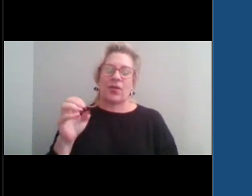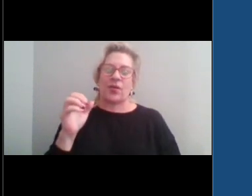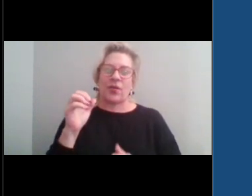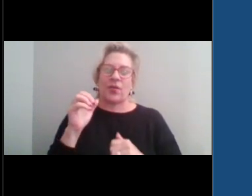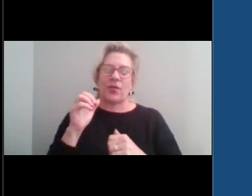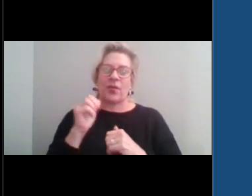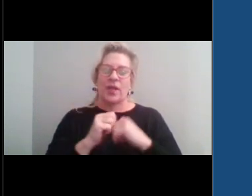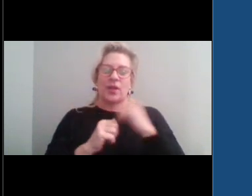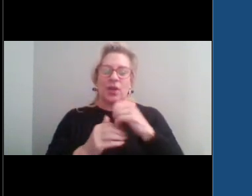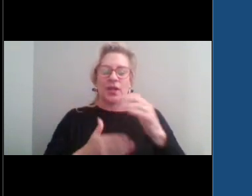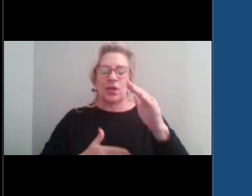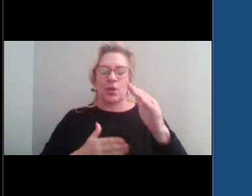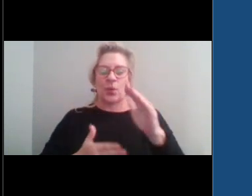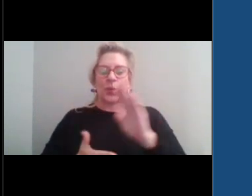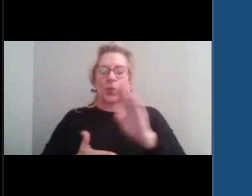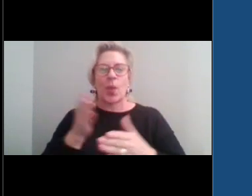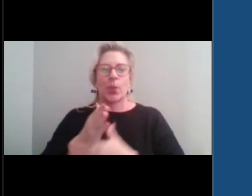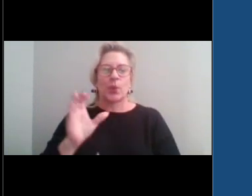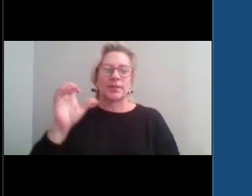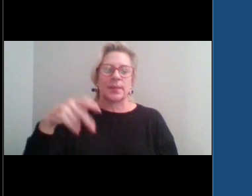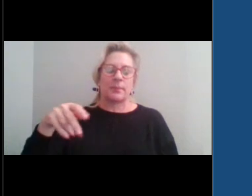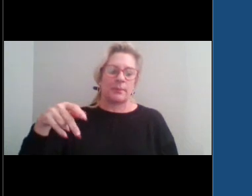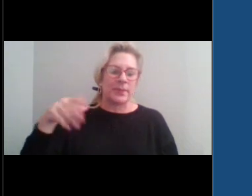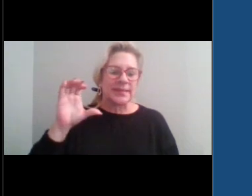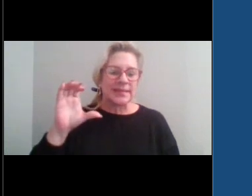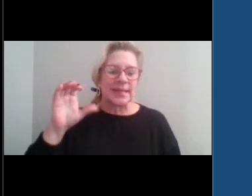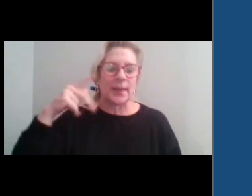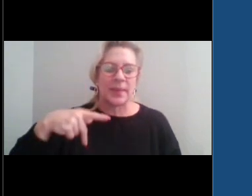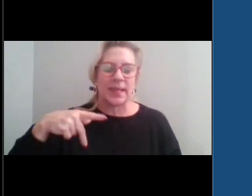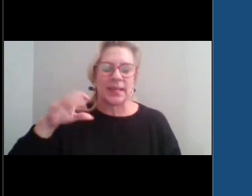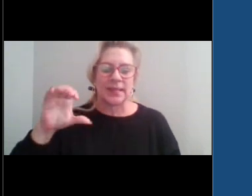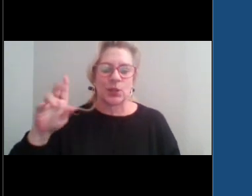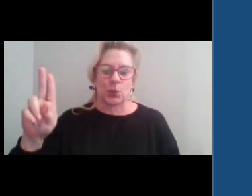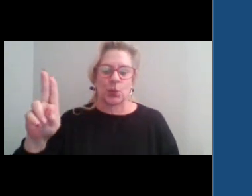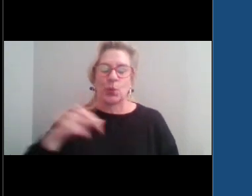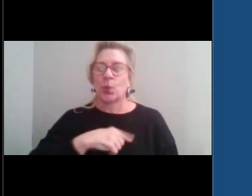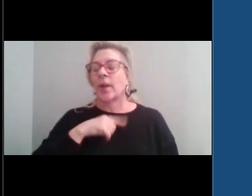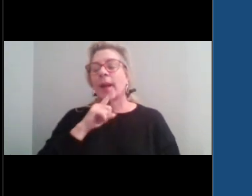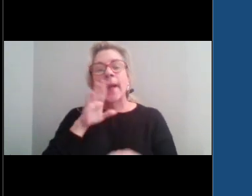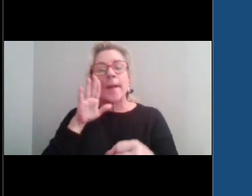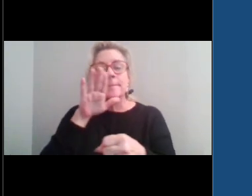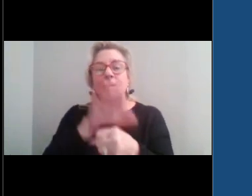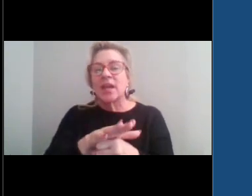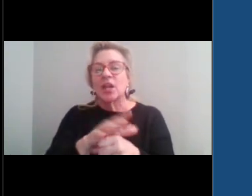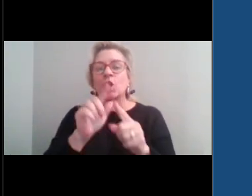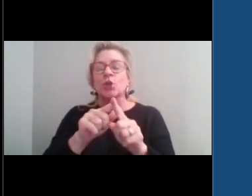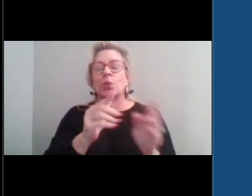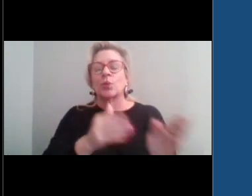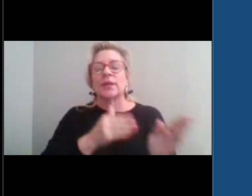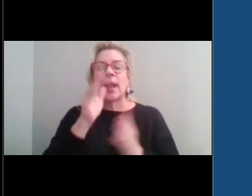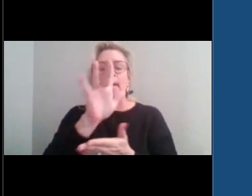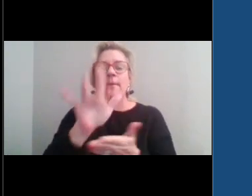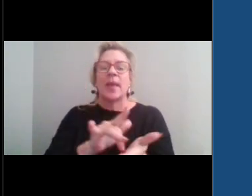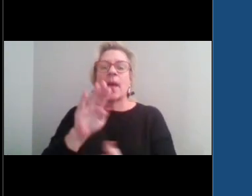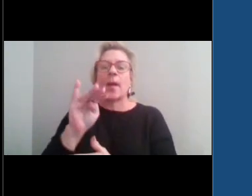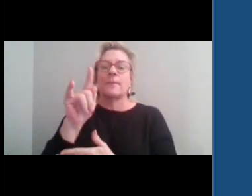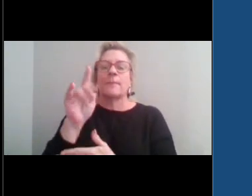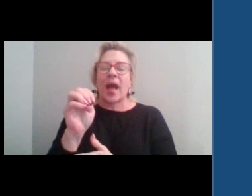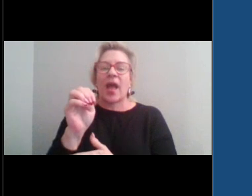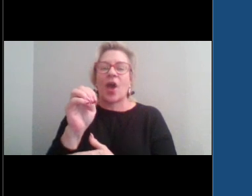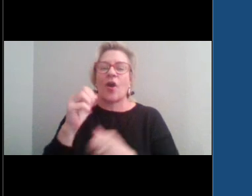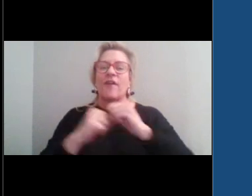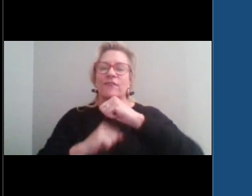the CPUC. We are committed to this broadband initiative and to delivering the middle mile infrastructure to